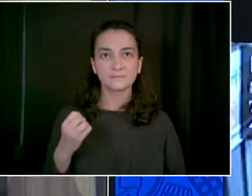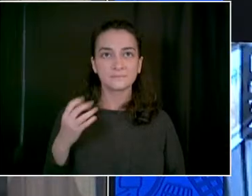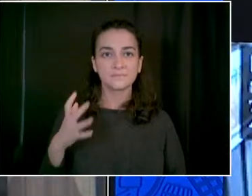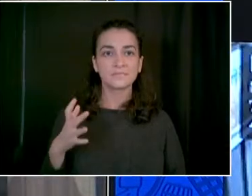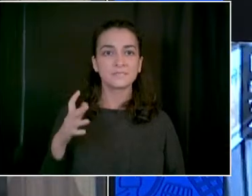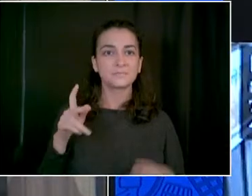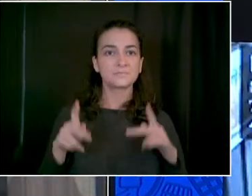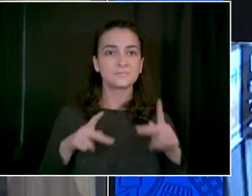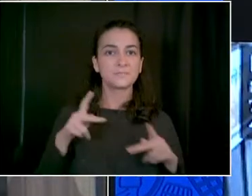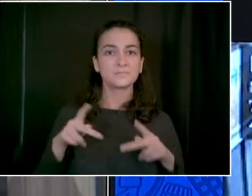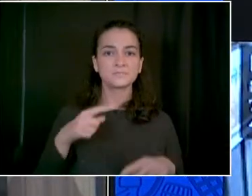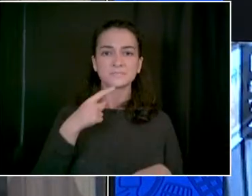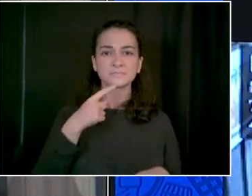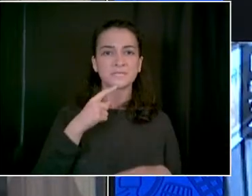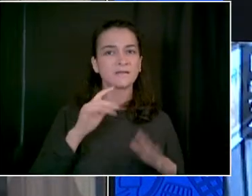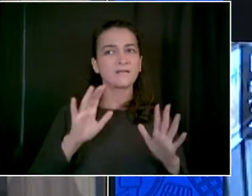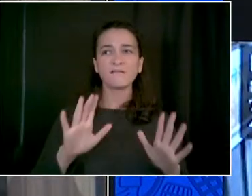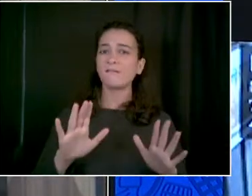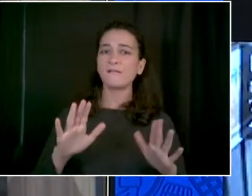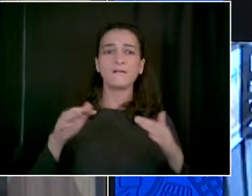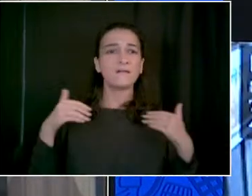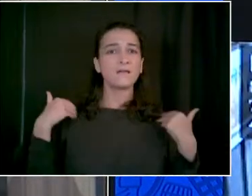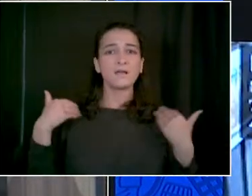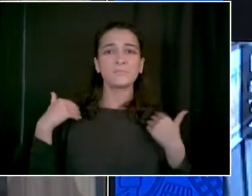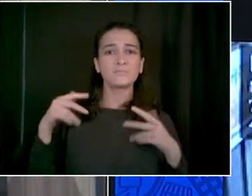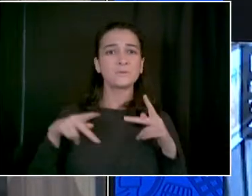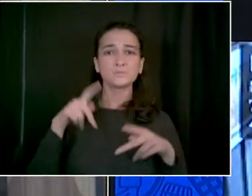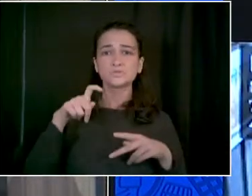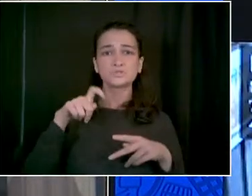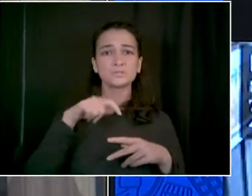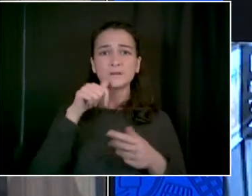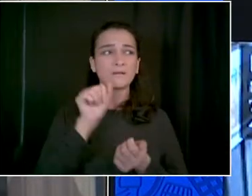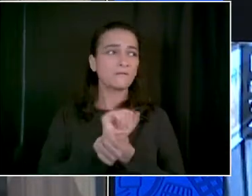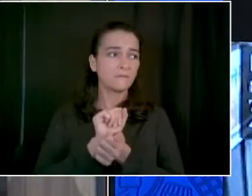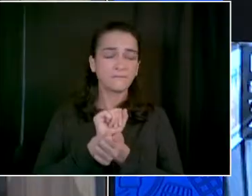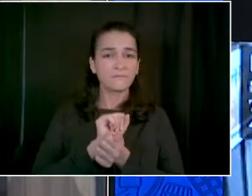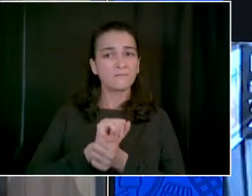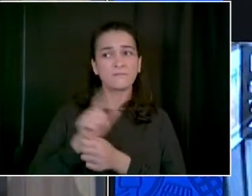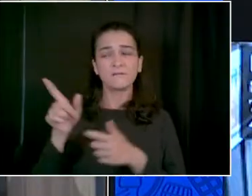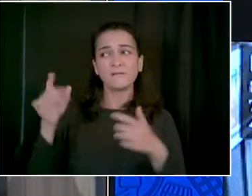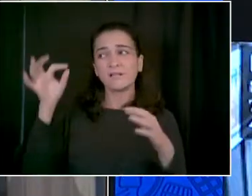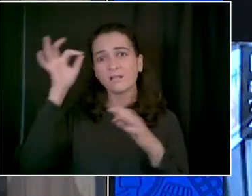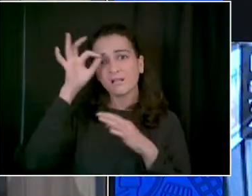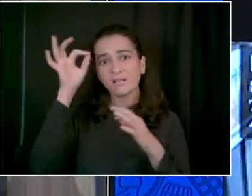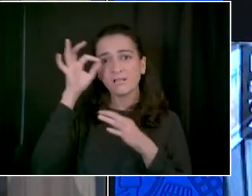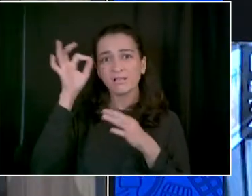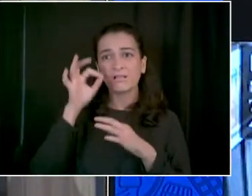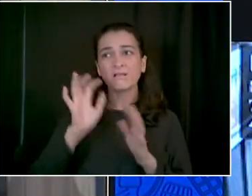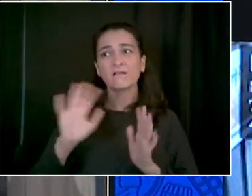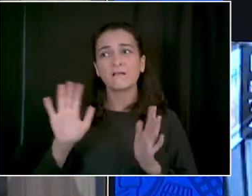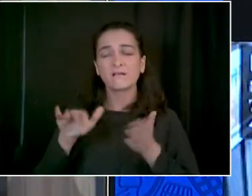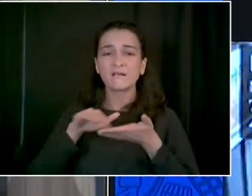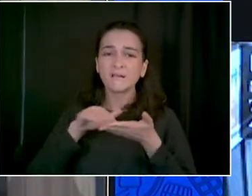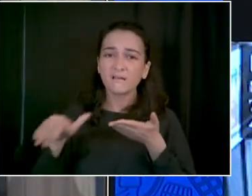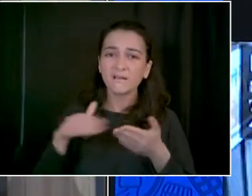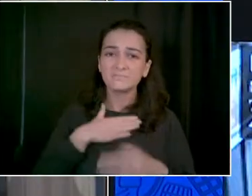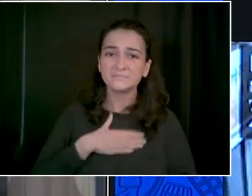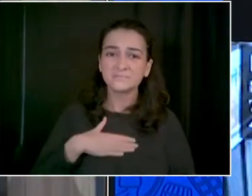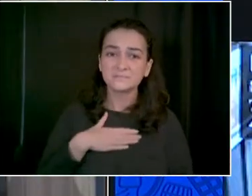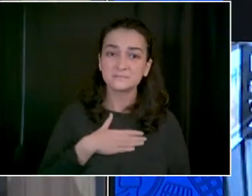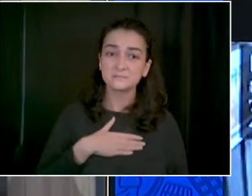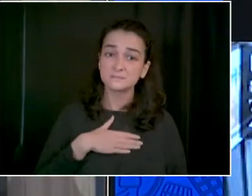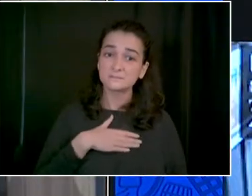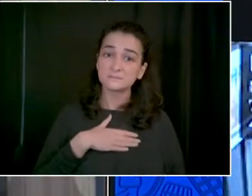them? Do we forget that this traumatizing and the videos after the videos that I'm seeing